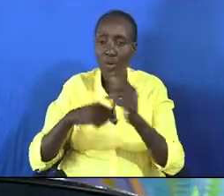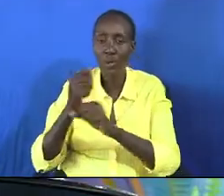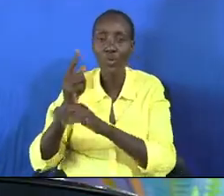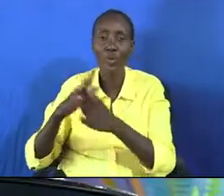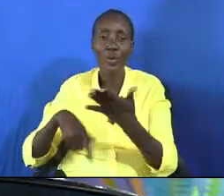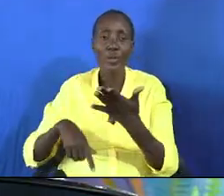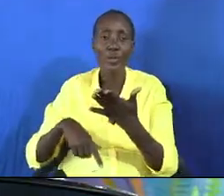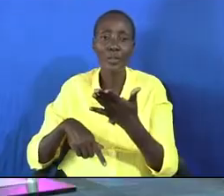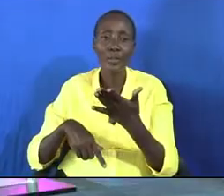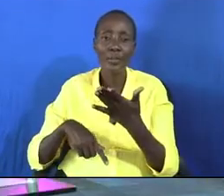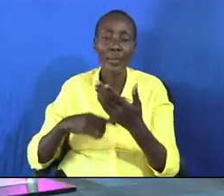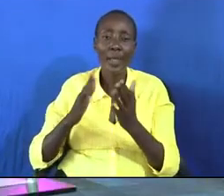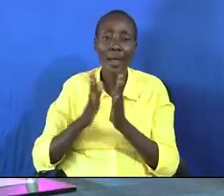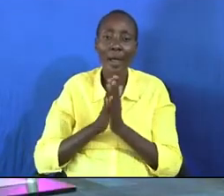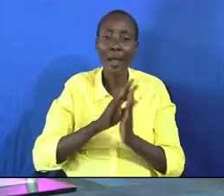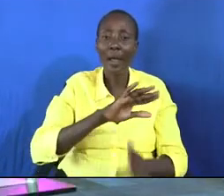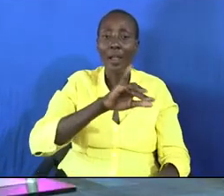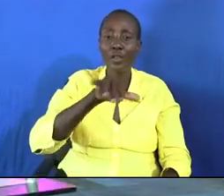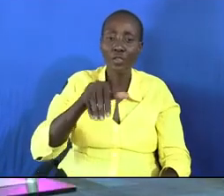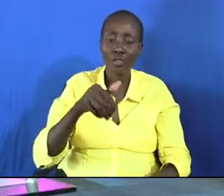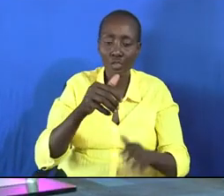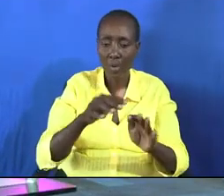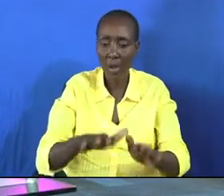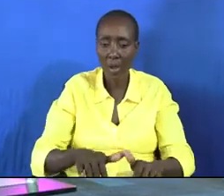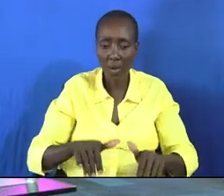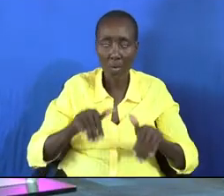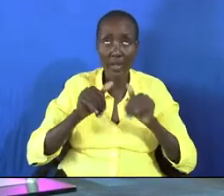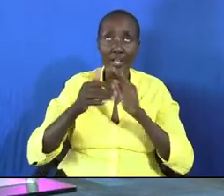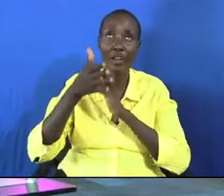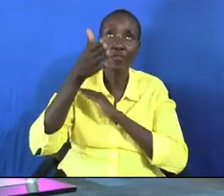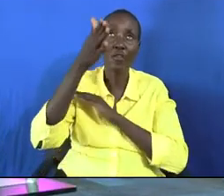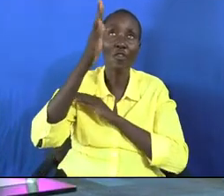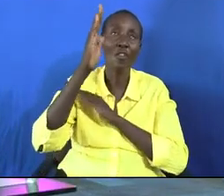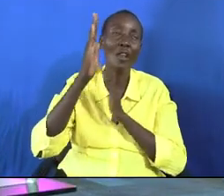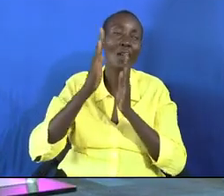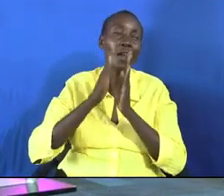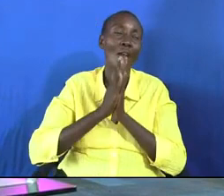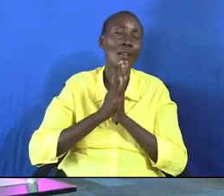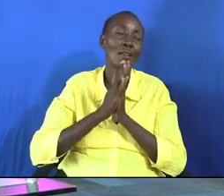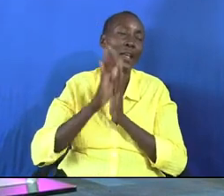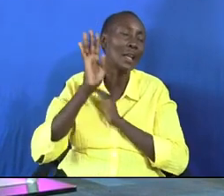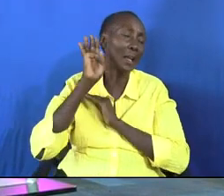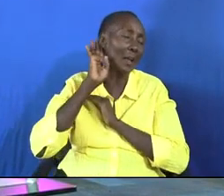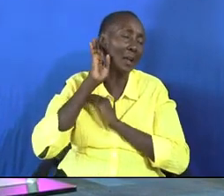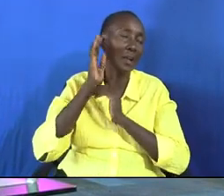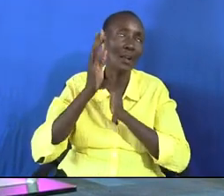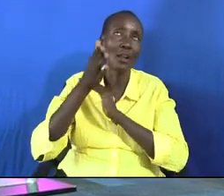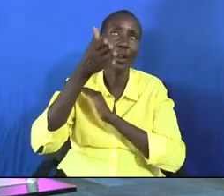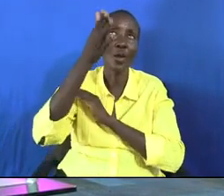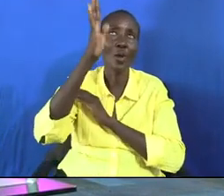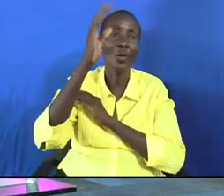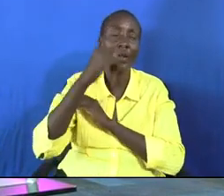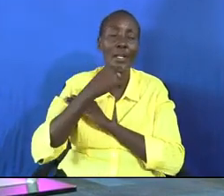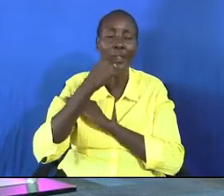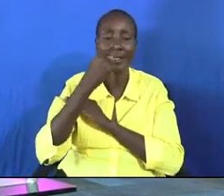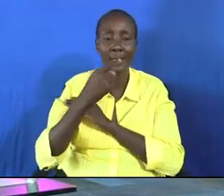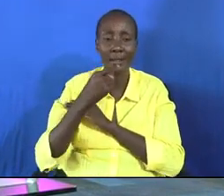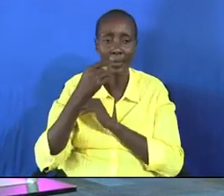this. And Joshua waited on God, and he heard what God said.